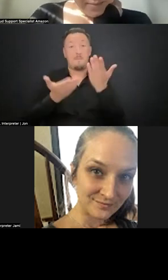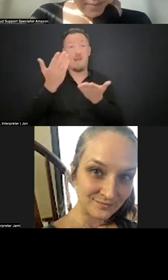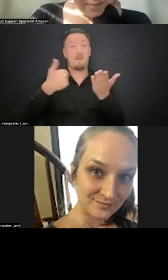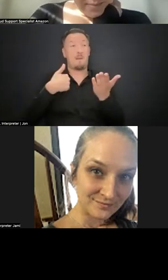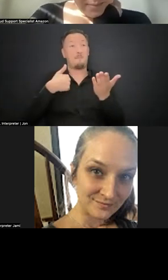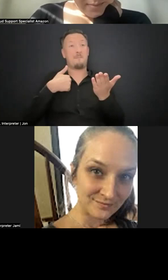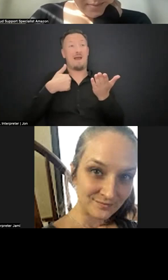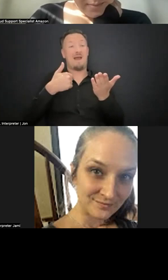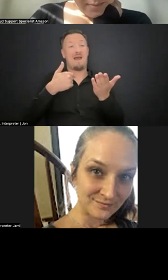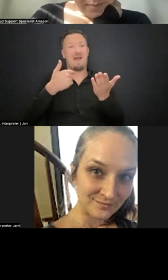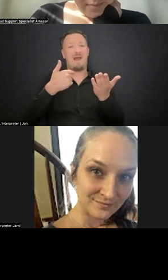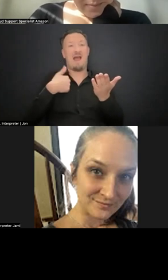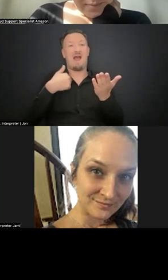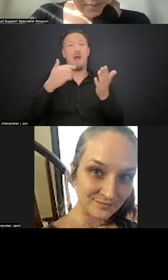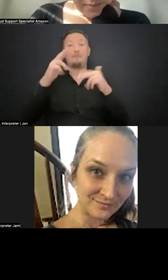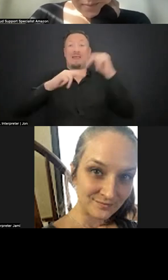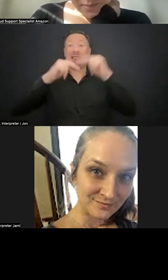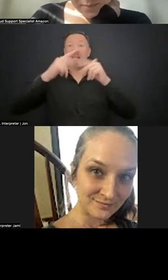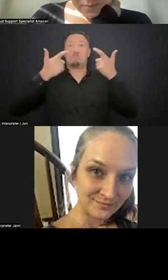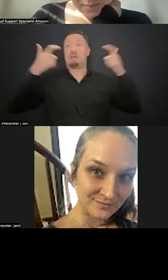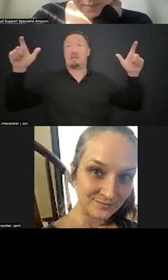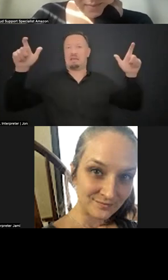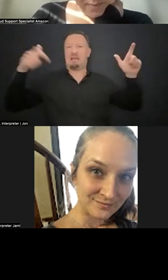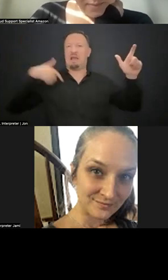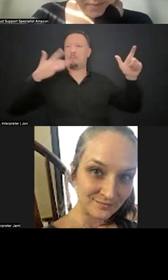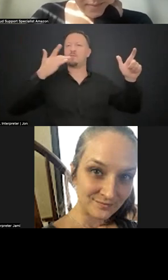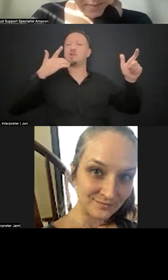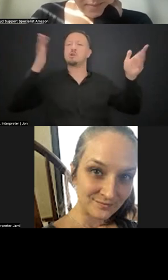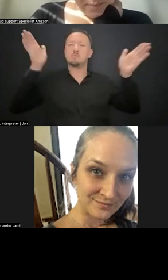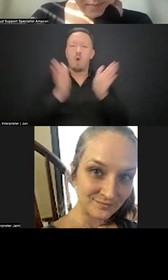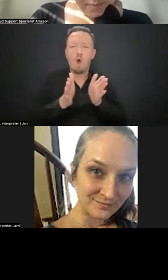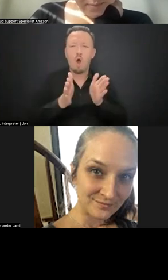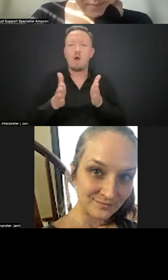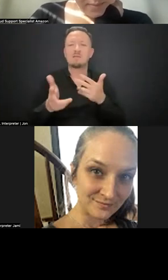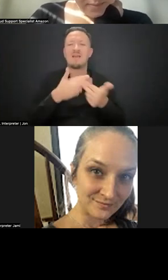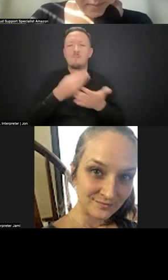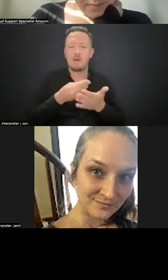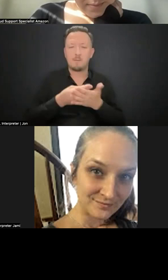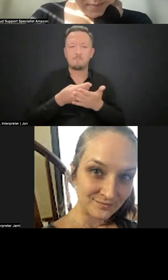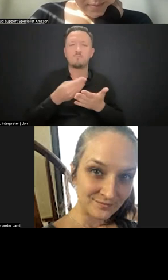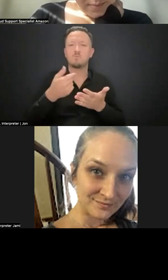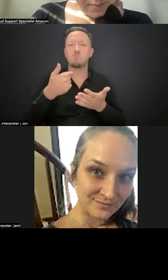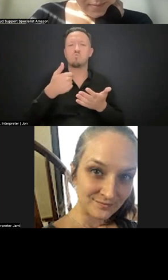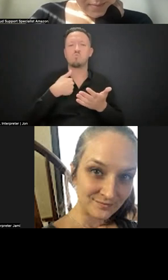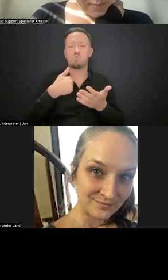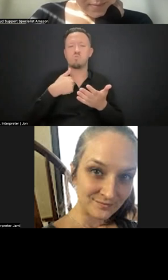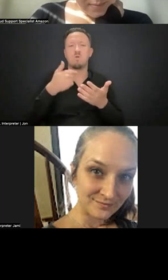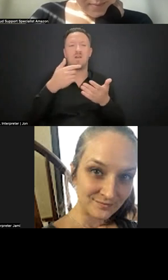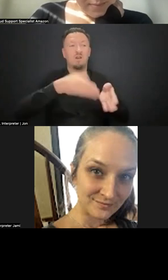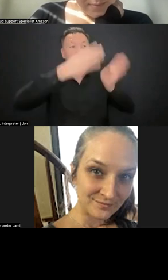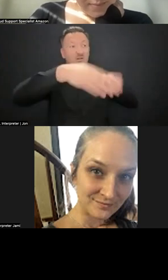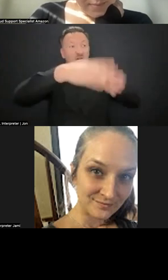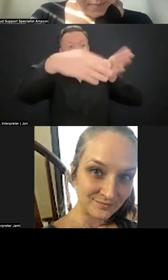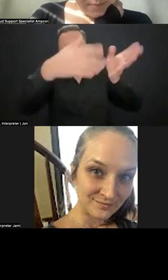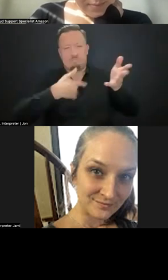clear it up from any servers, and you want to rent a space from another company to do this service for us. So